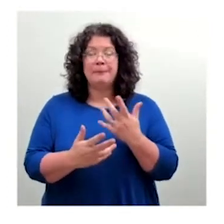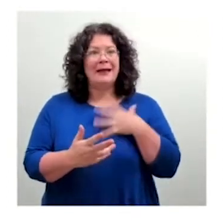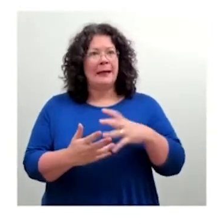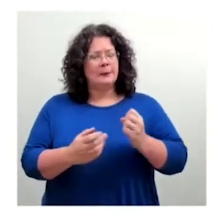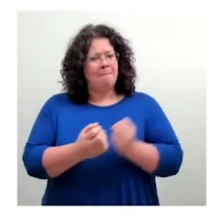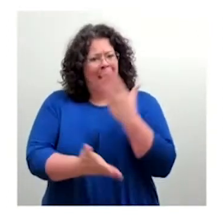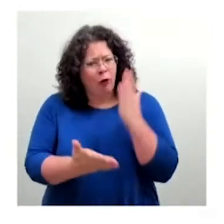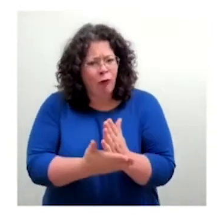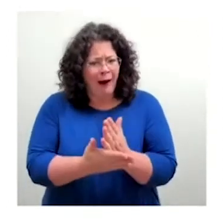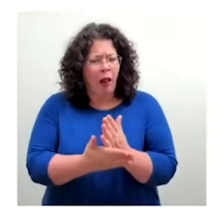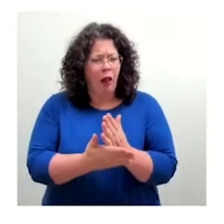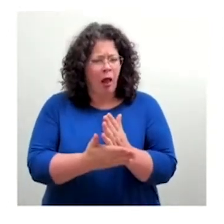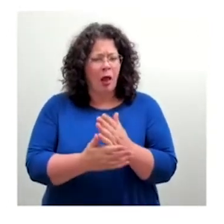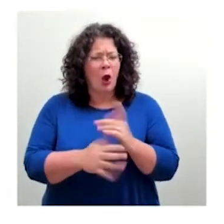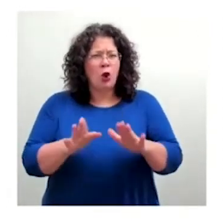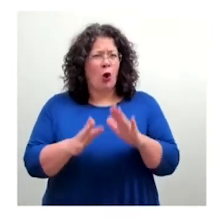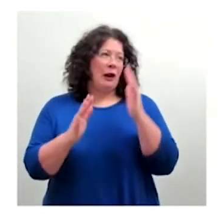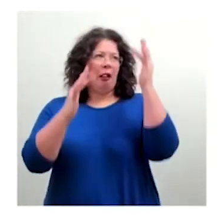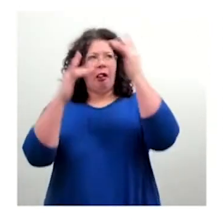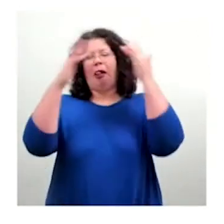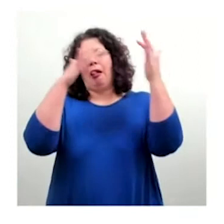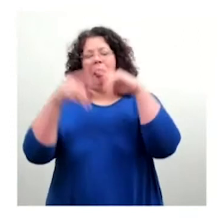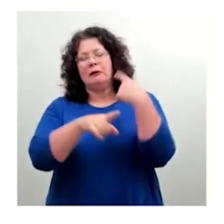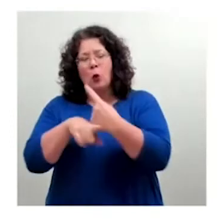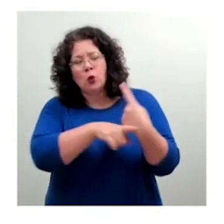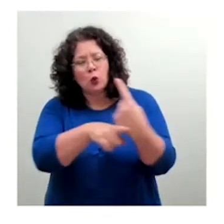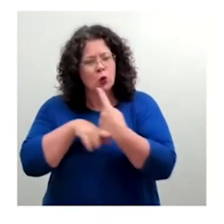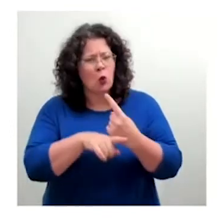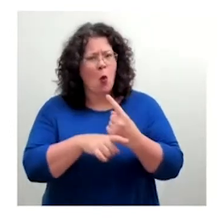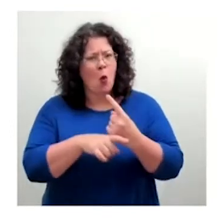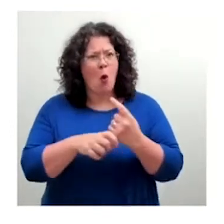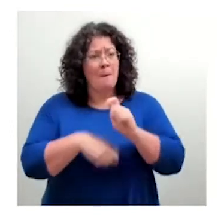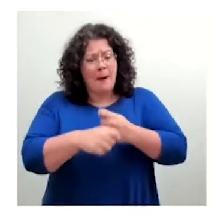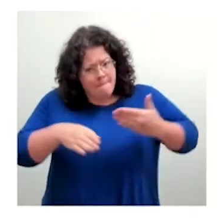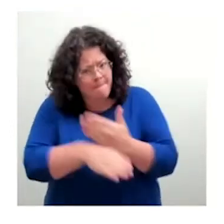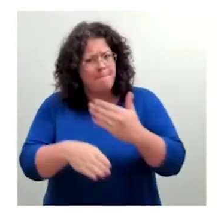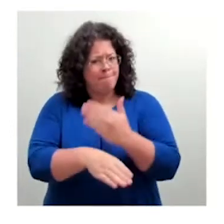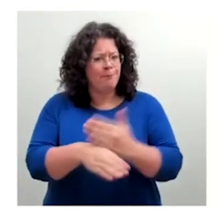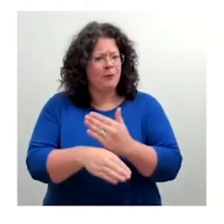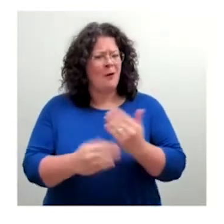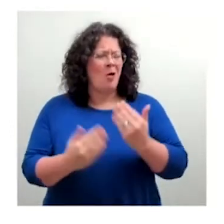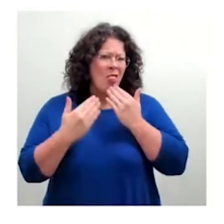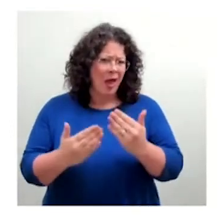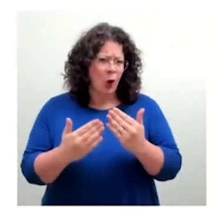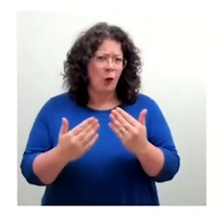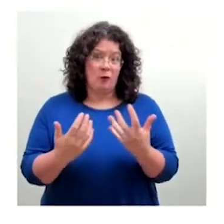I think, for me to pass over to Victor to see if he would like to build on what you've already said.